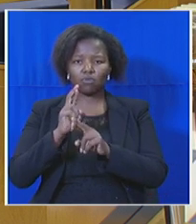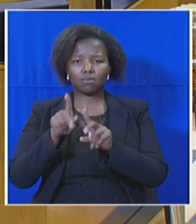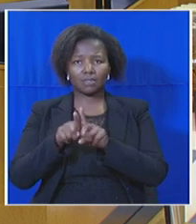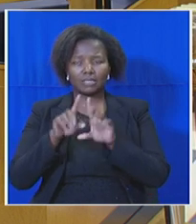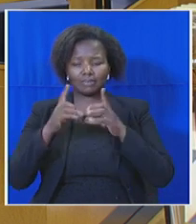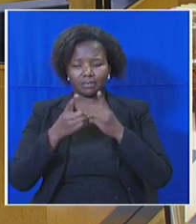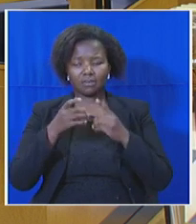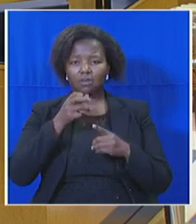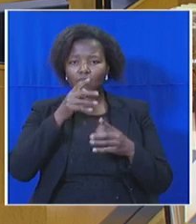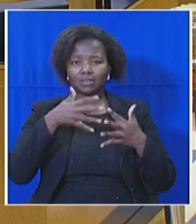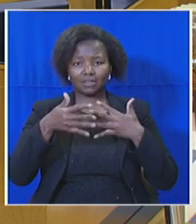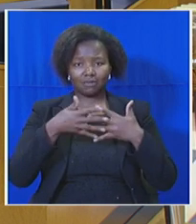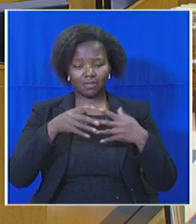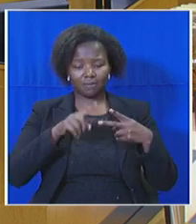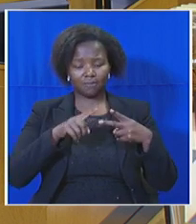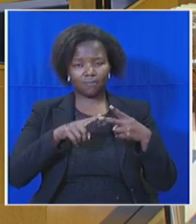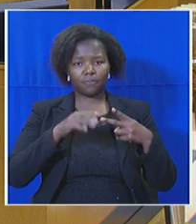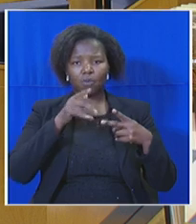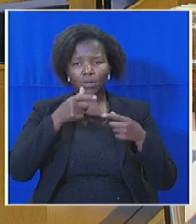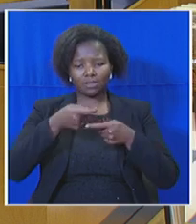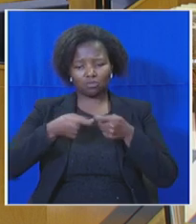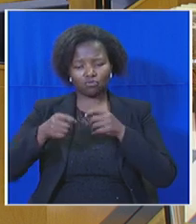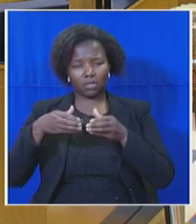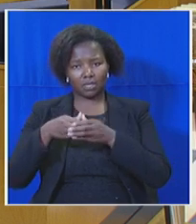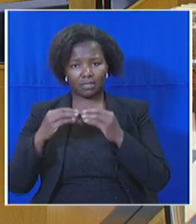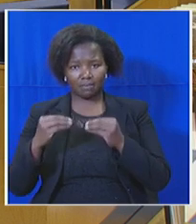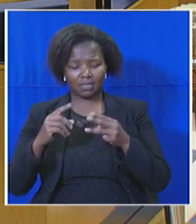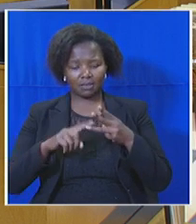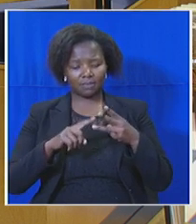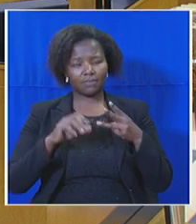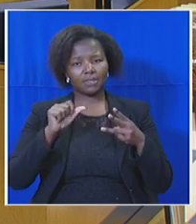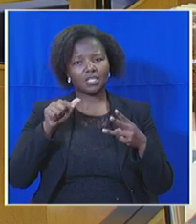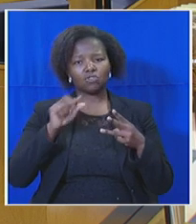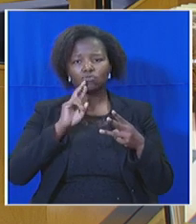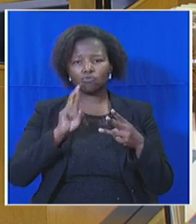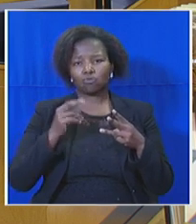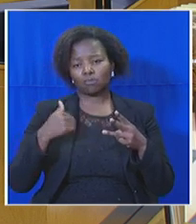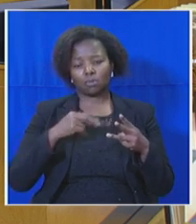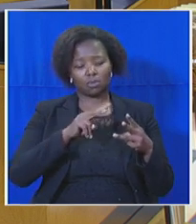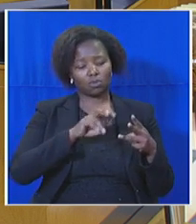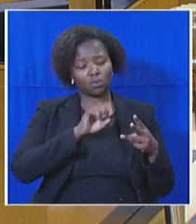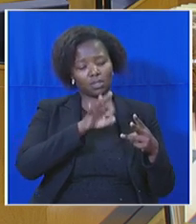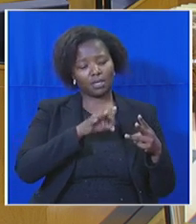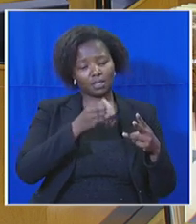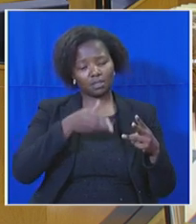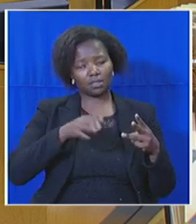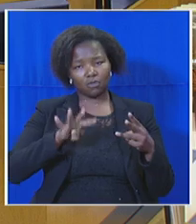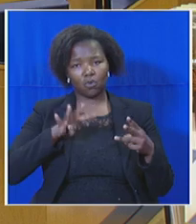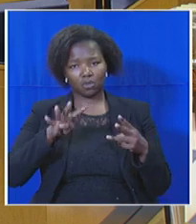Water Affairs, Water Trading Entity, and report of Auditor General on 2013-14 financial year.